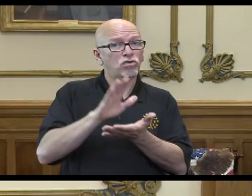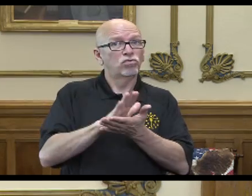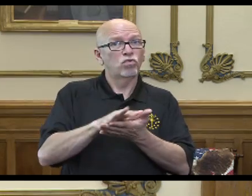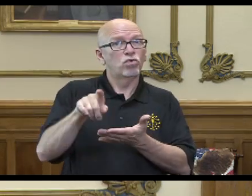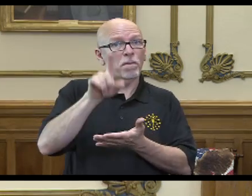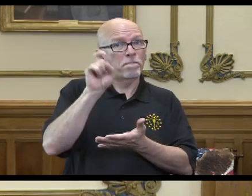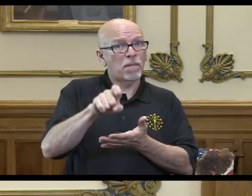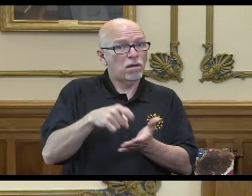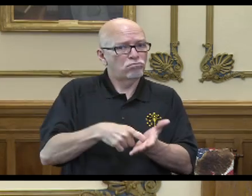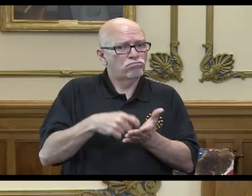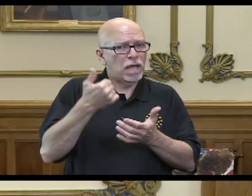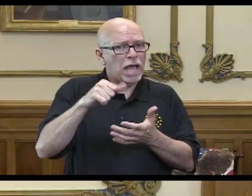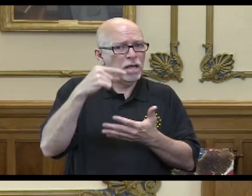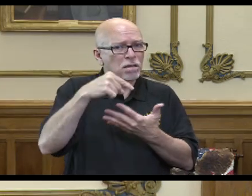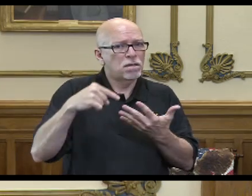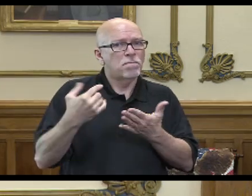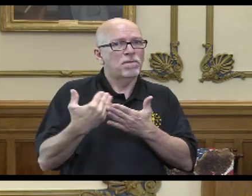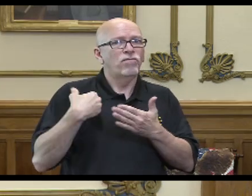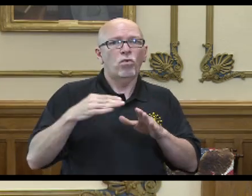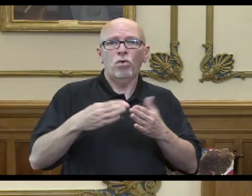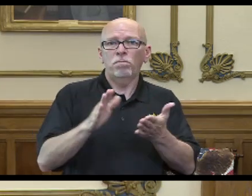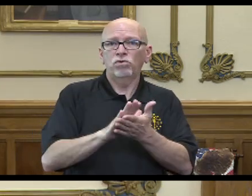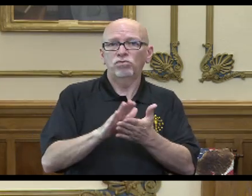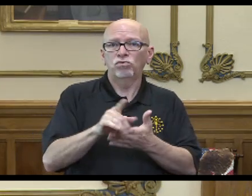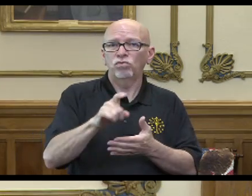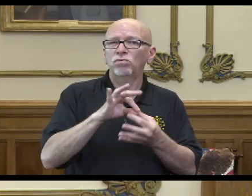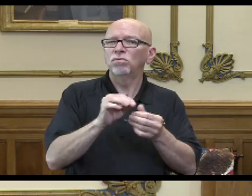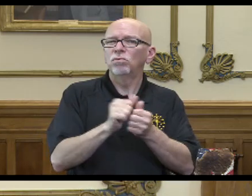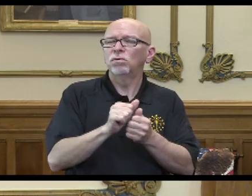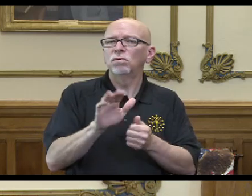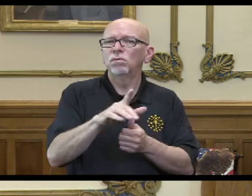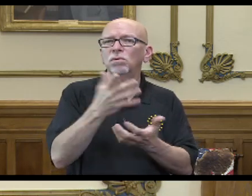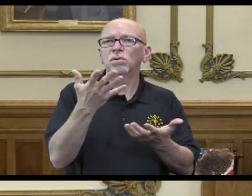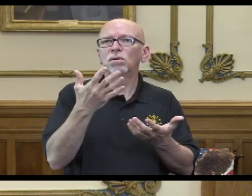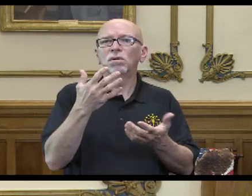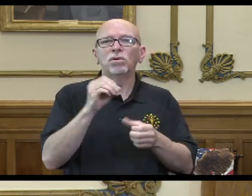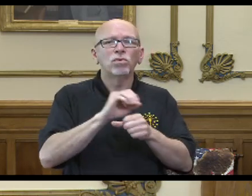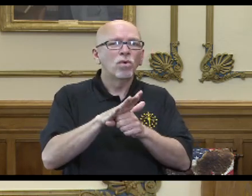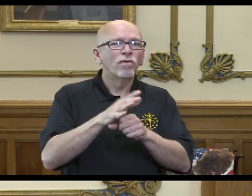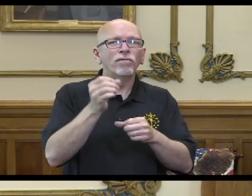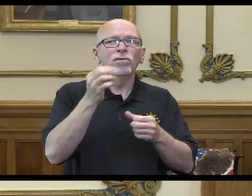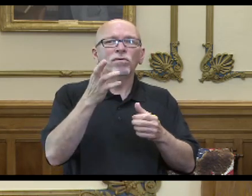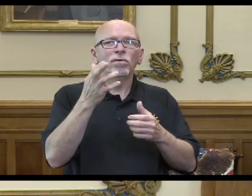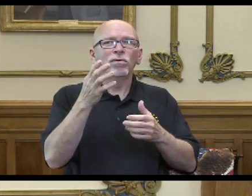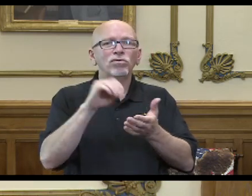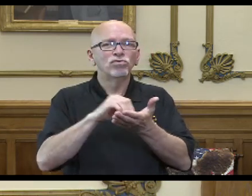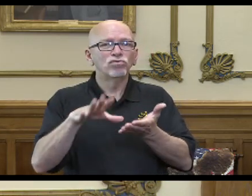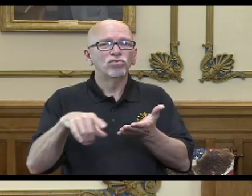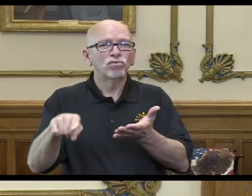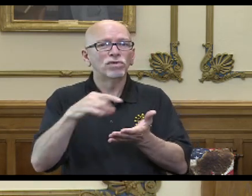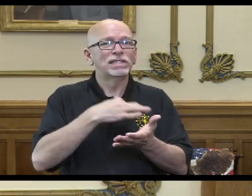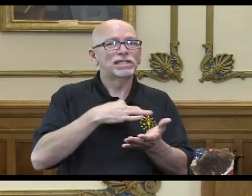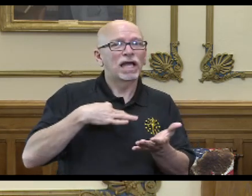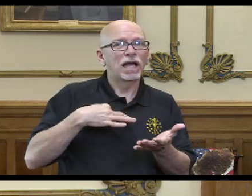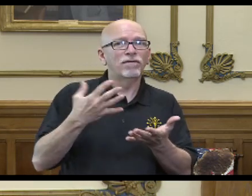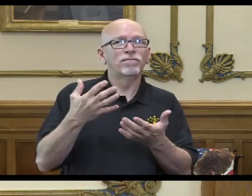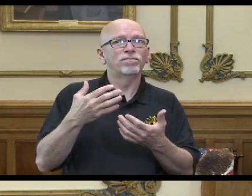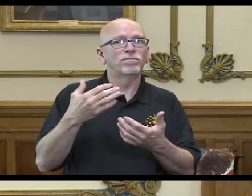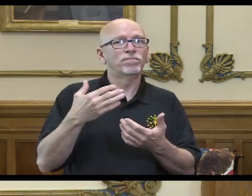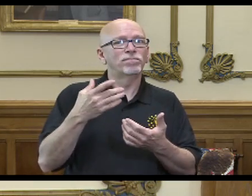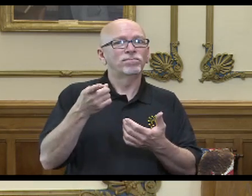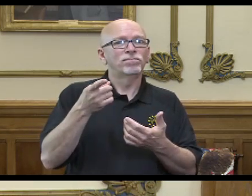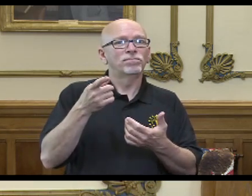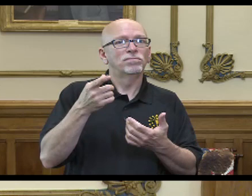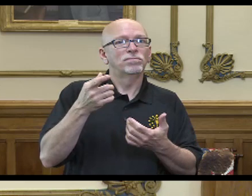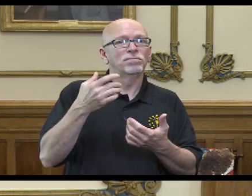districts regarding reopening schools as it pertains to if there's cases of COVID-19 in students or staff, as opposed to